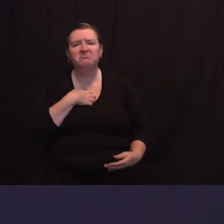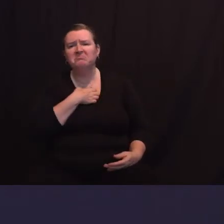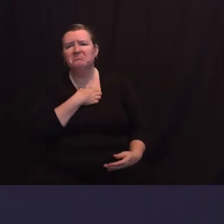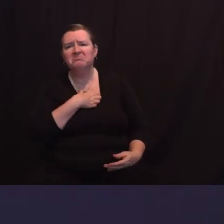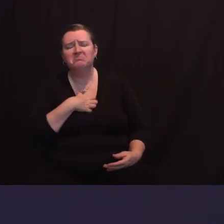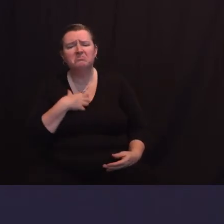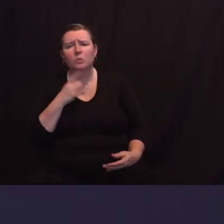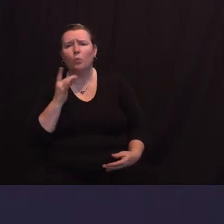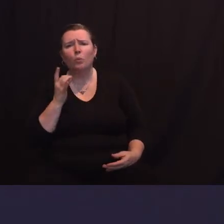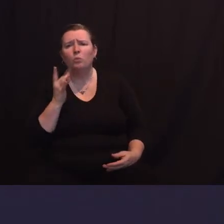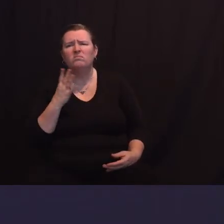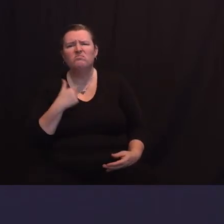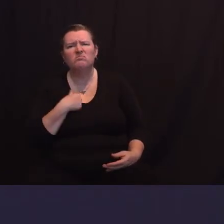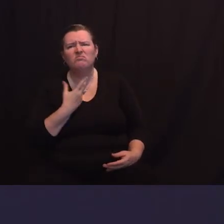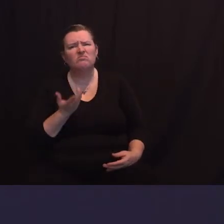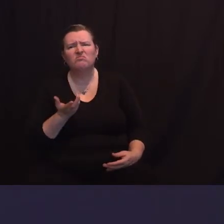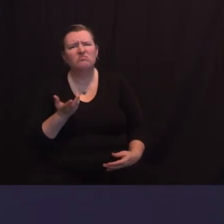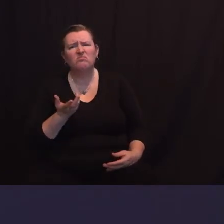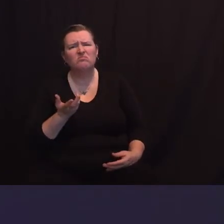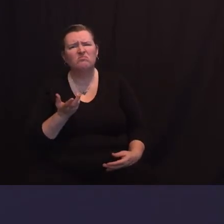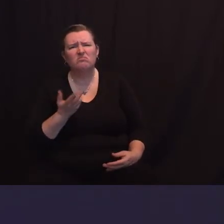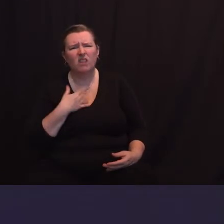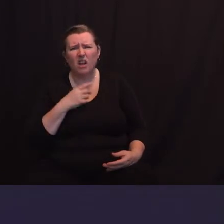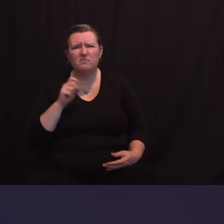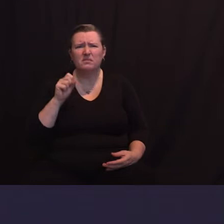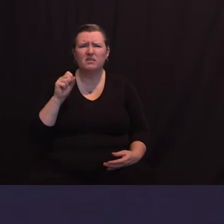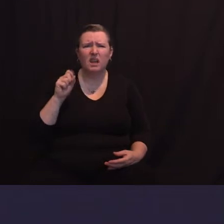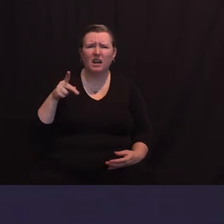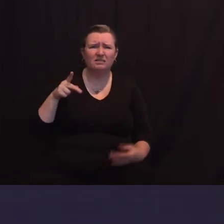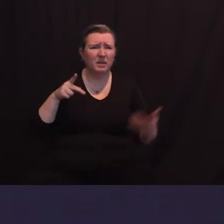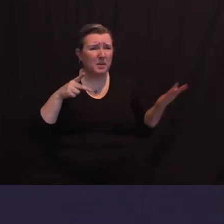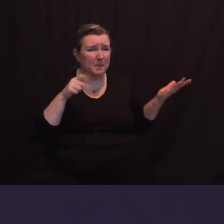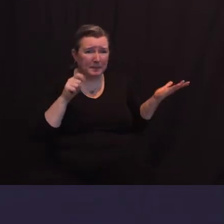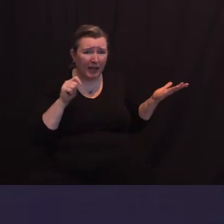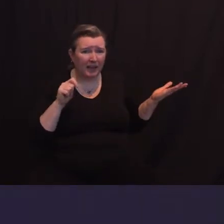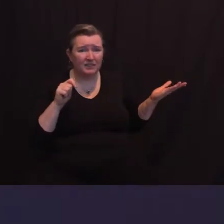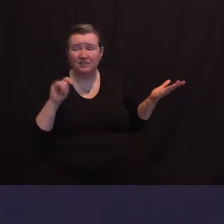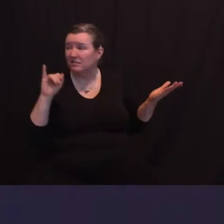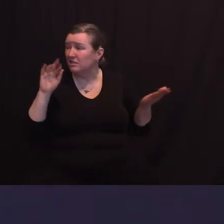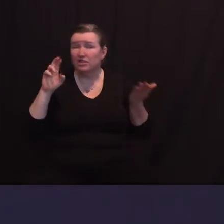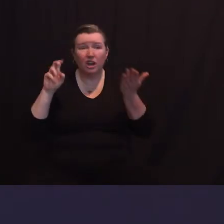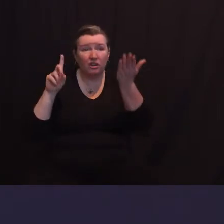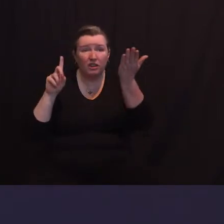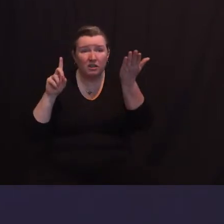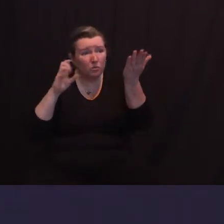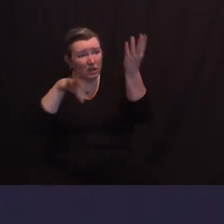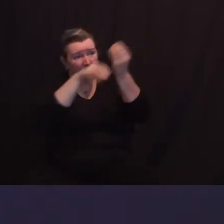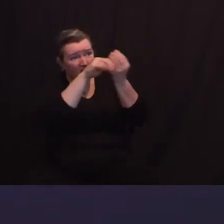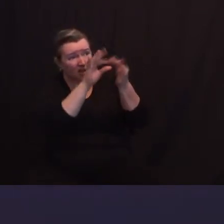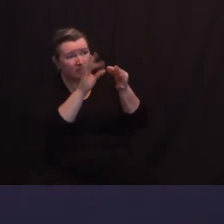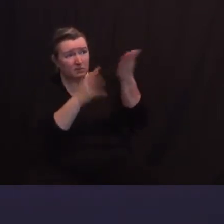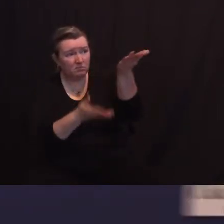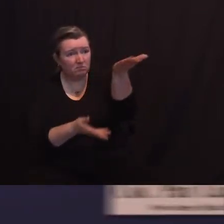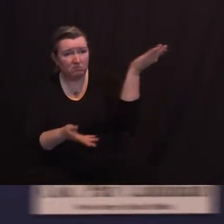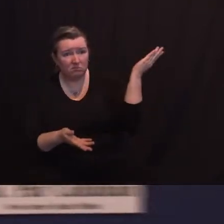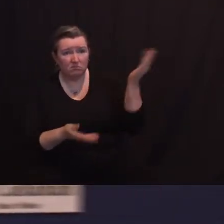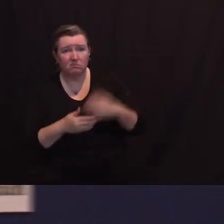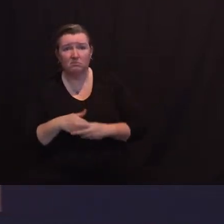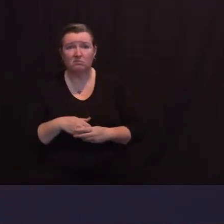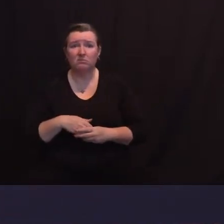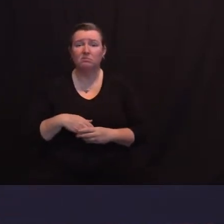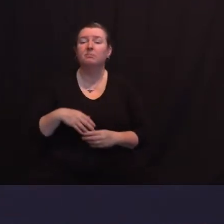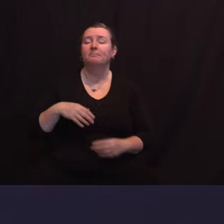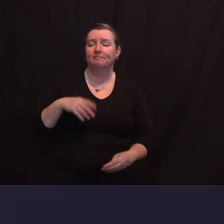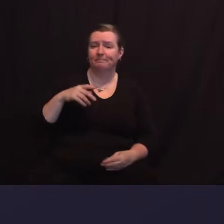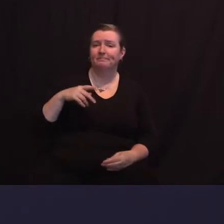turn to the experts on my left, Pat, and then I'd like Jared Maples to come in briefly on the heels of Pat. Thank you, Governor. Yes, to the Governor's point,